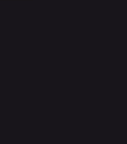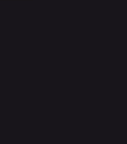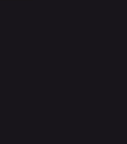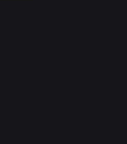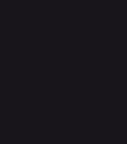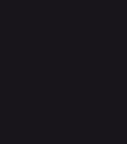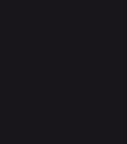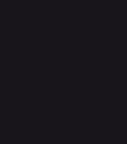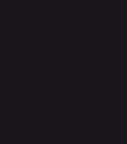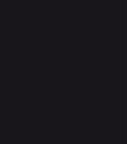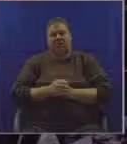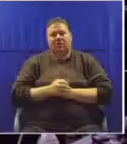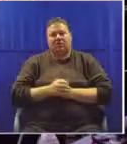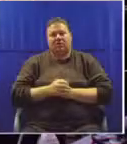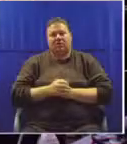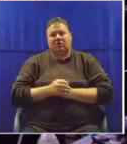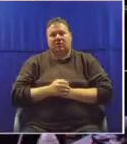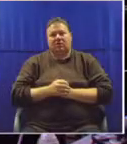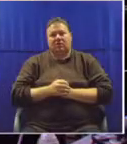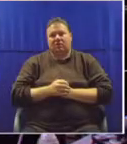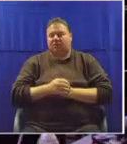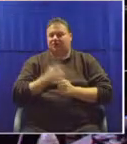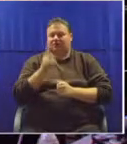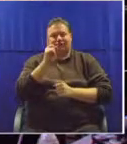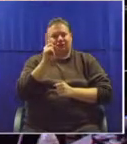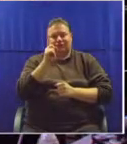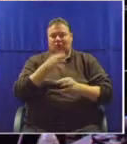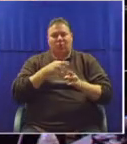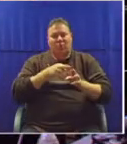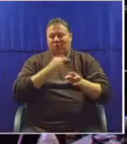that. You are out of order.